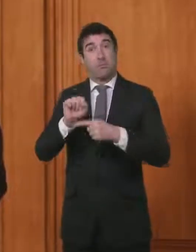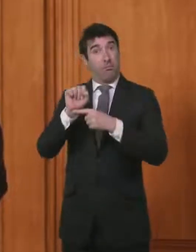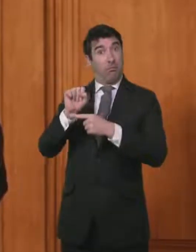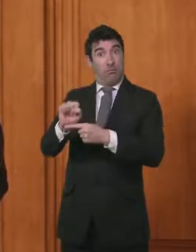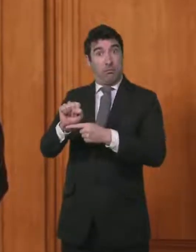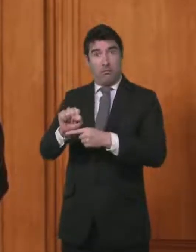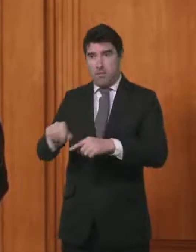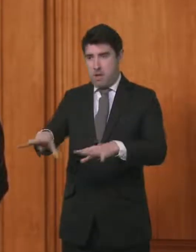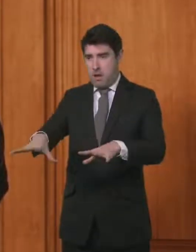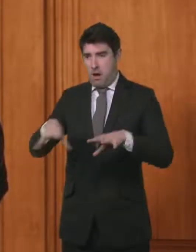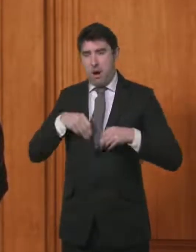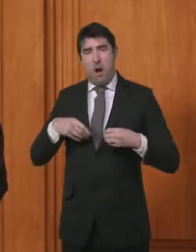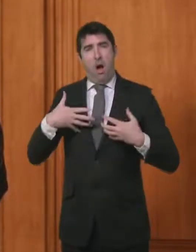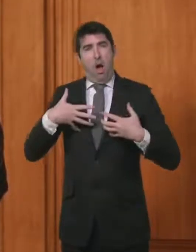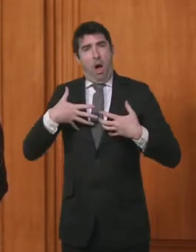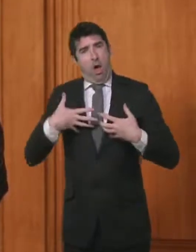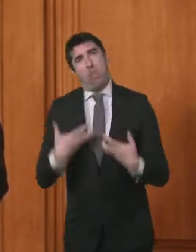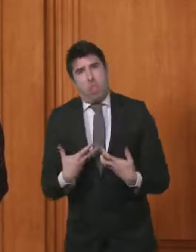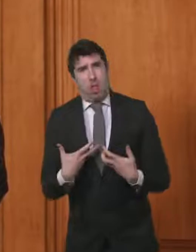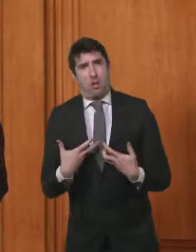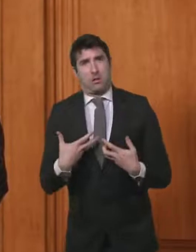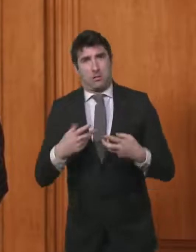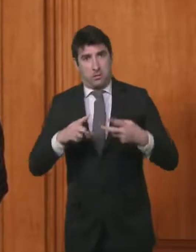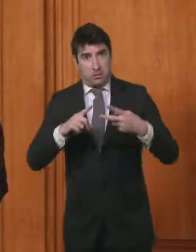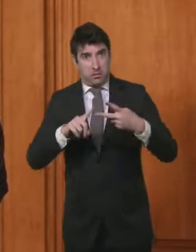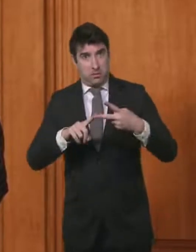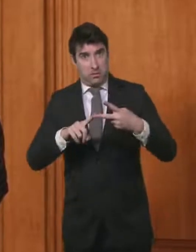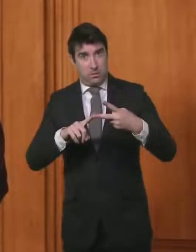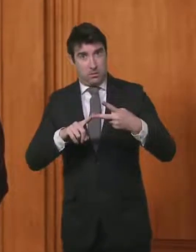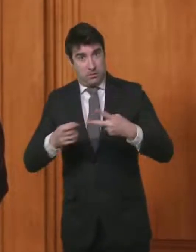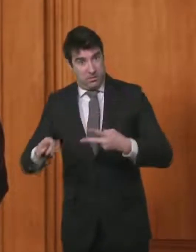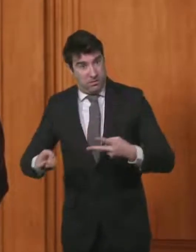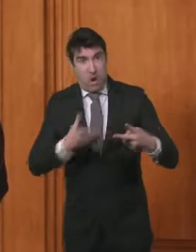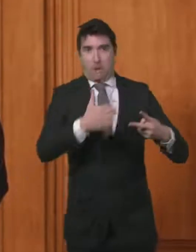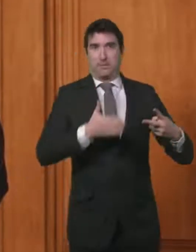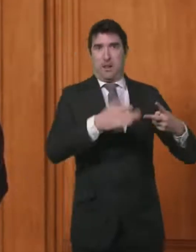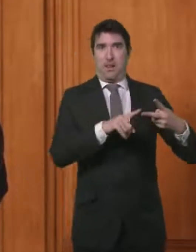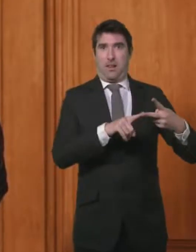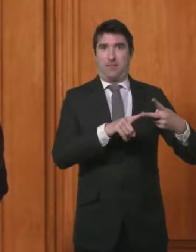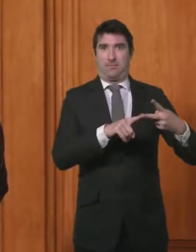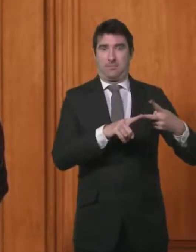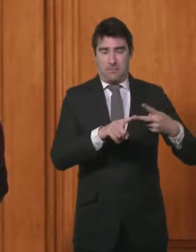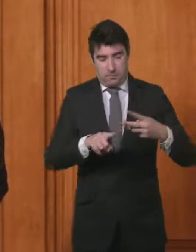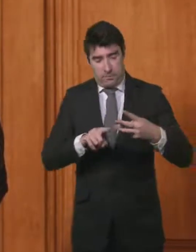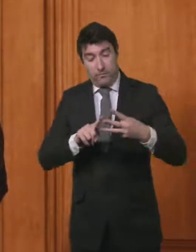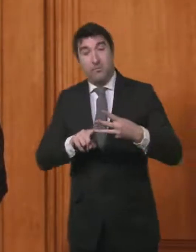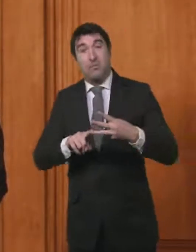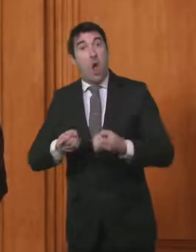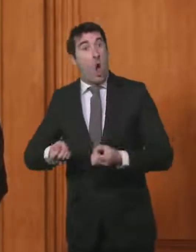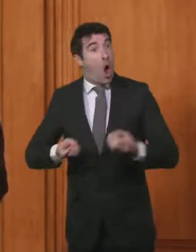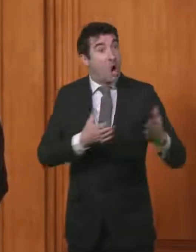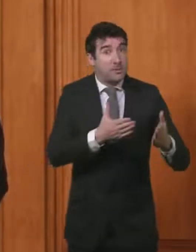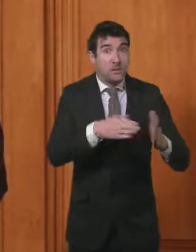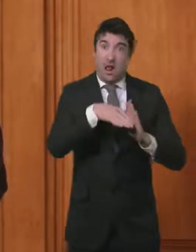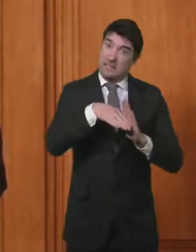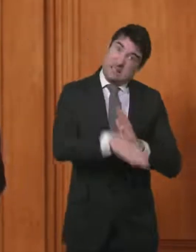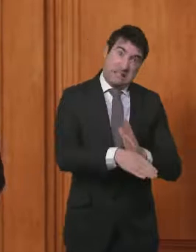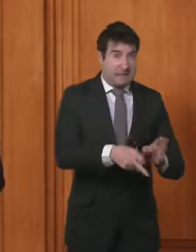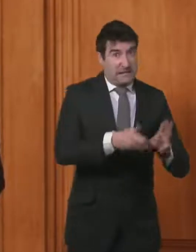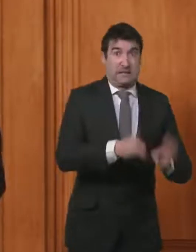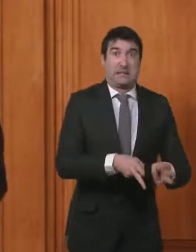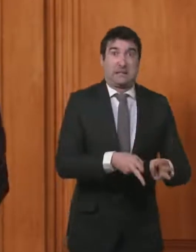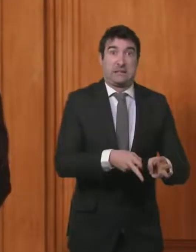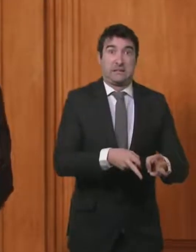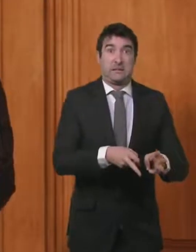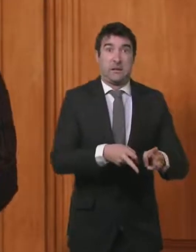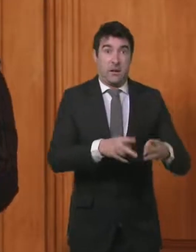confident, and I think the JCVI are also very confident, that both of these vaccines will do that. There is